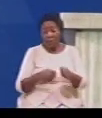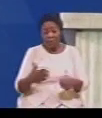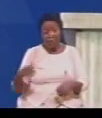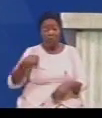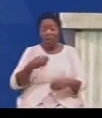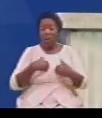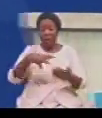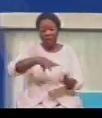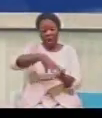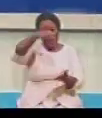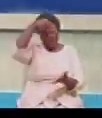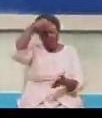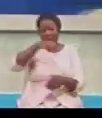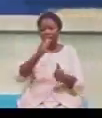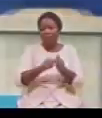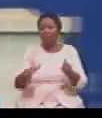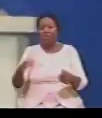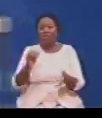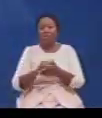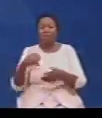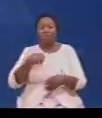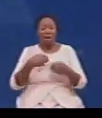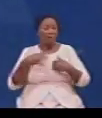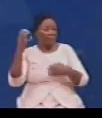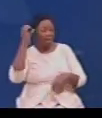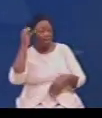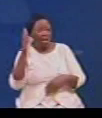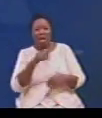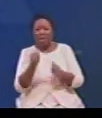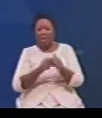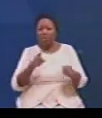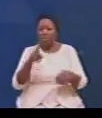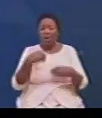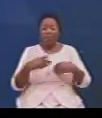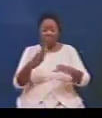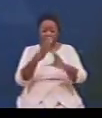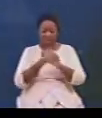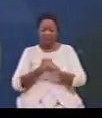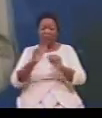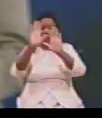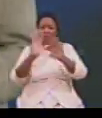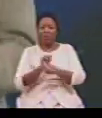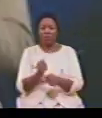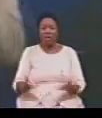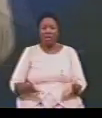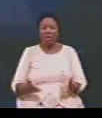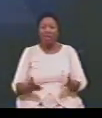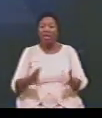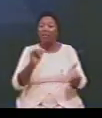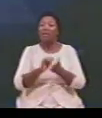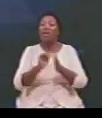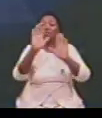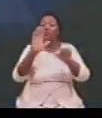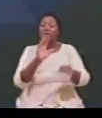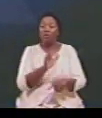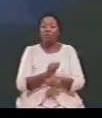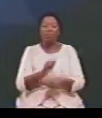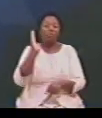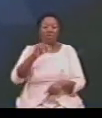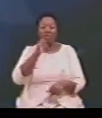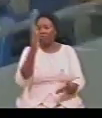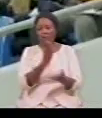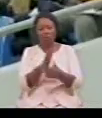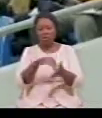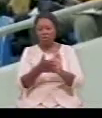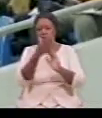we've learned, everything we've heard, and you have received miracle here, that miracle will not